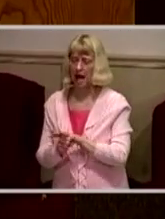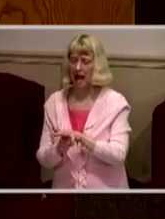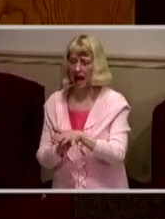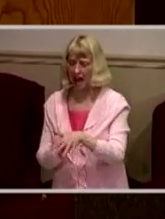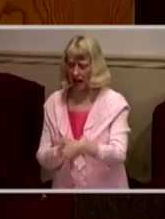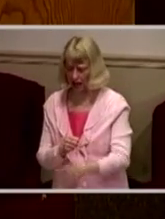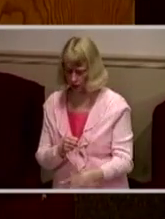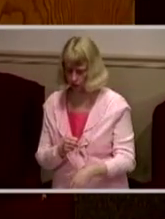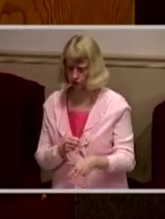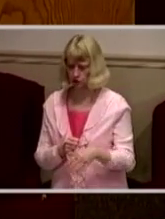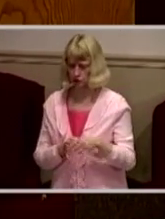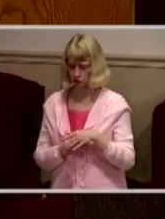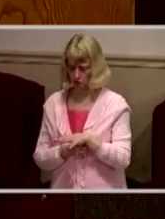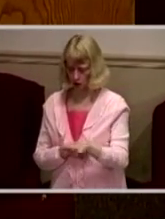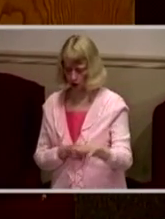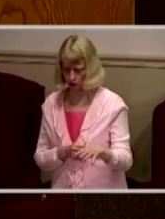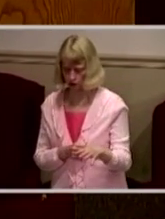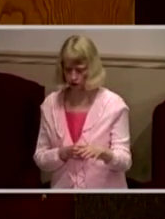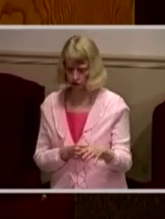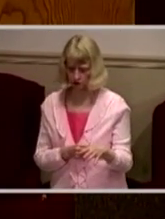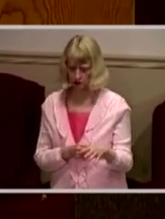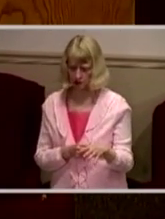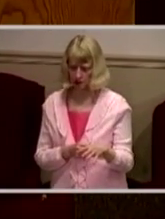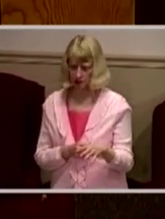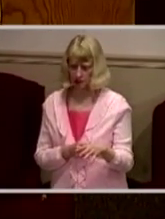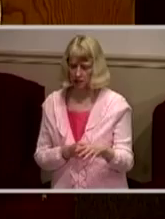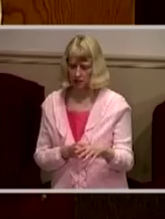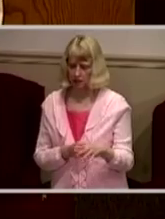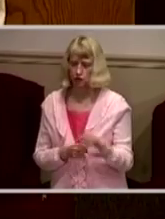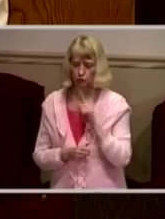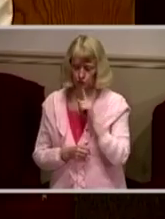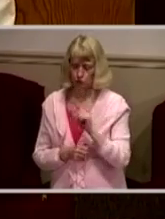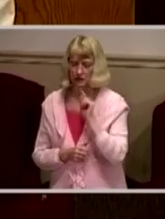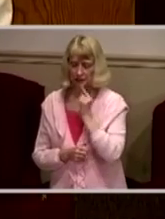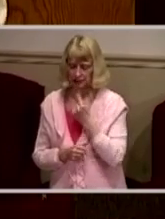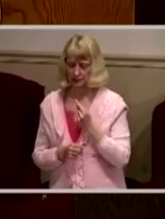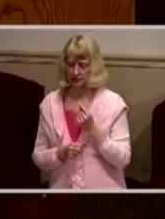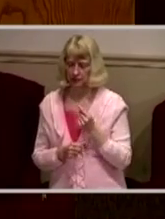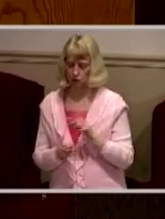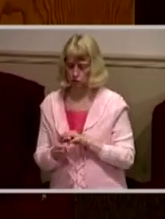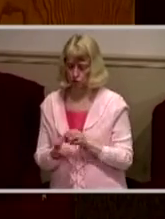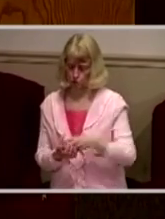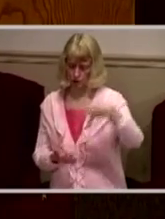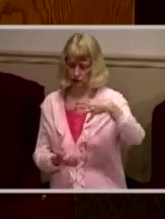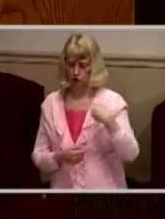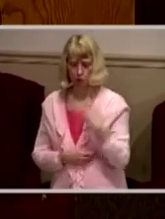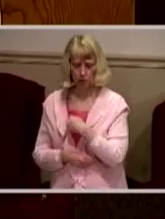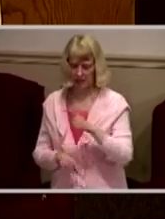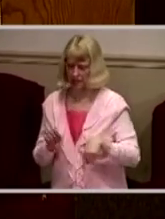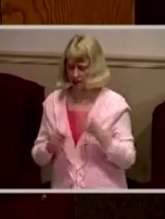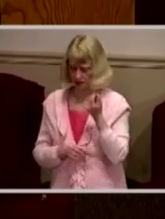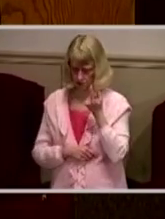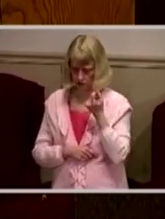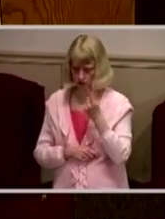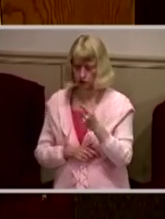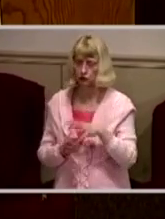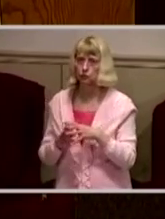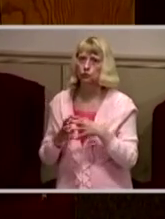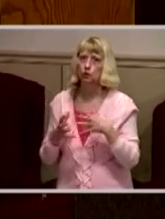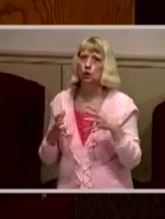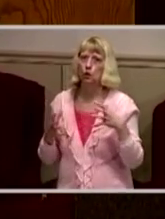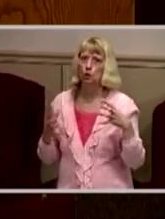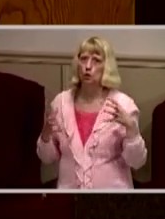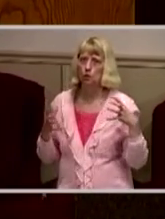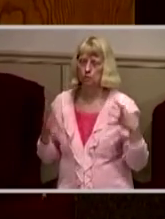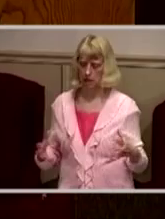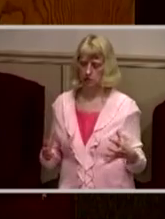and overflows in an intensified way with riches that we can't comprehend, so much so